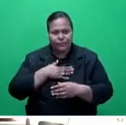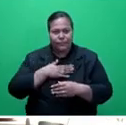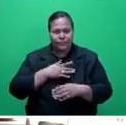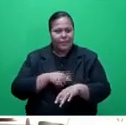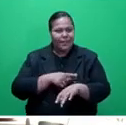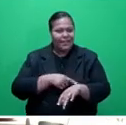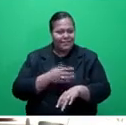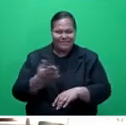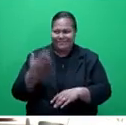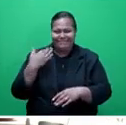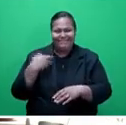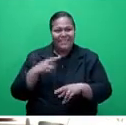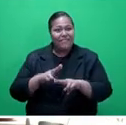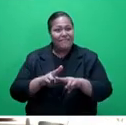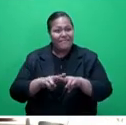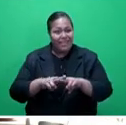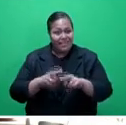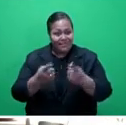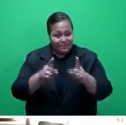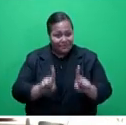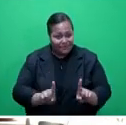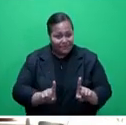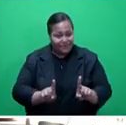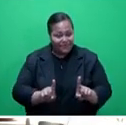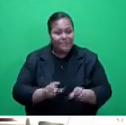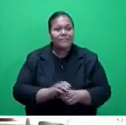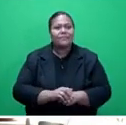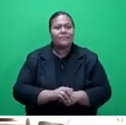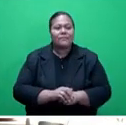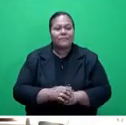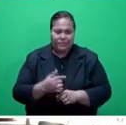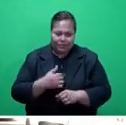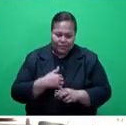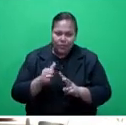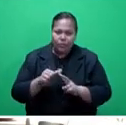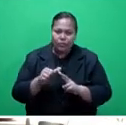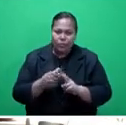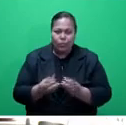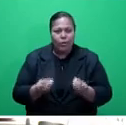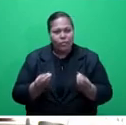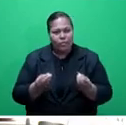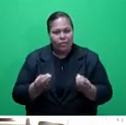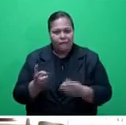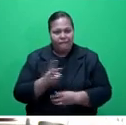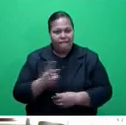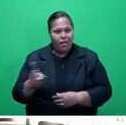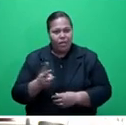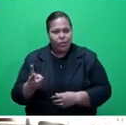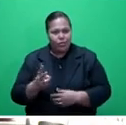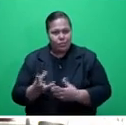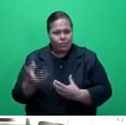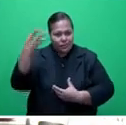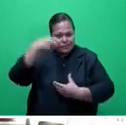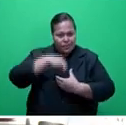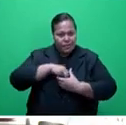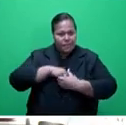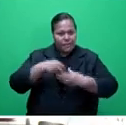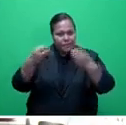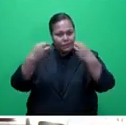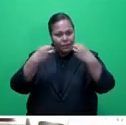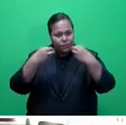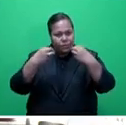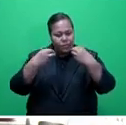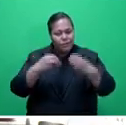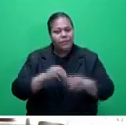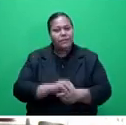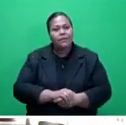Koya, I also treasure his values, sir, and principles that have been ingrained in me, and